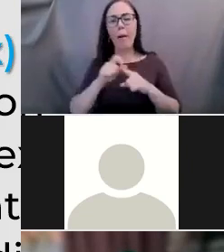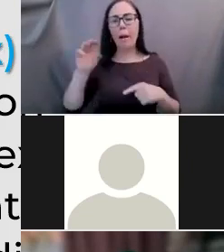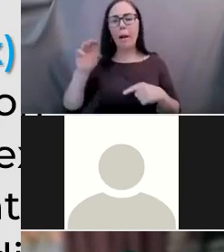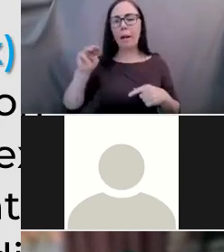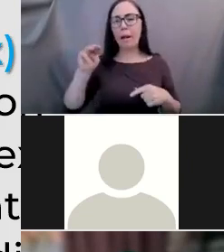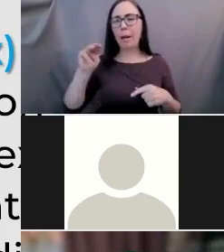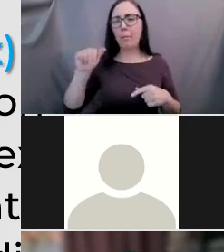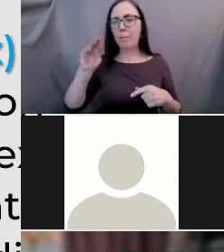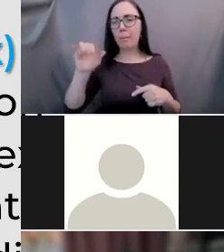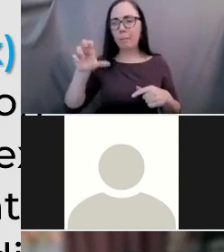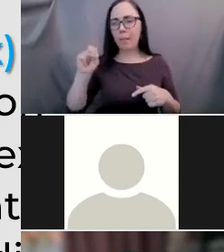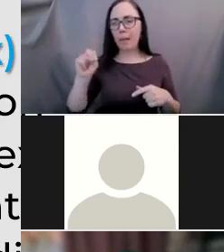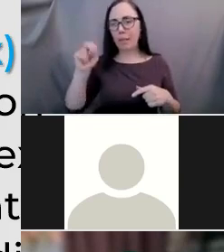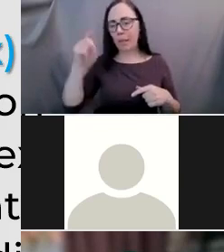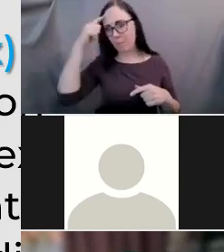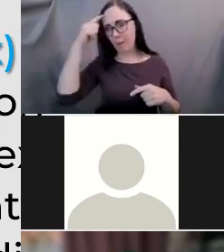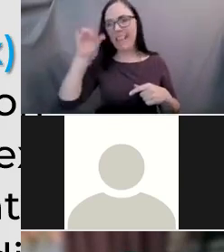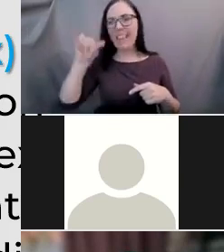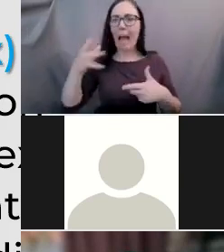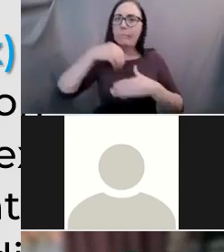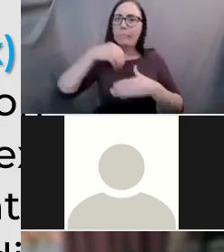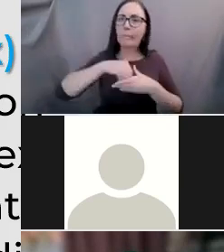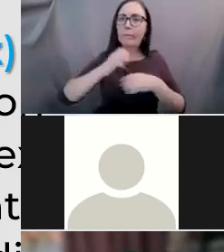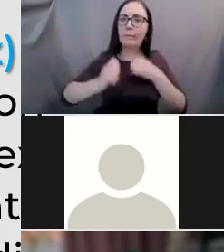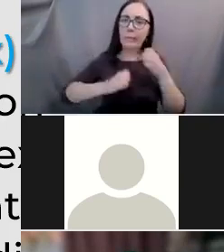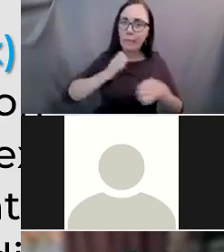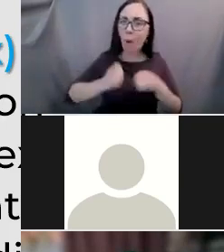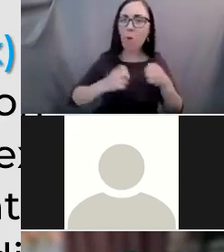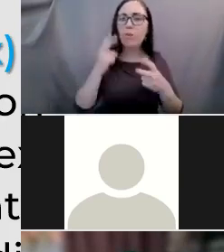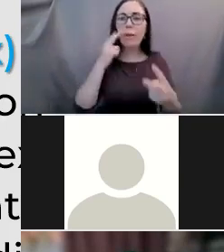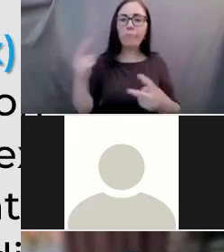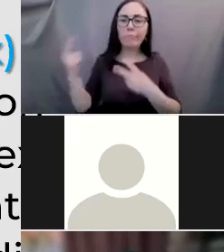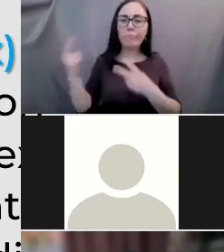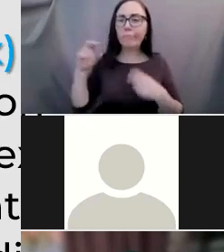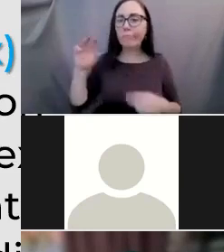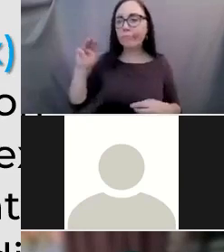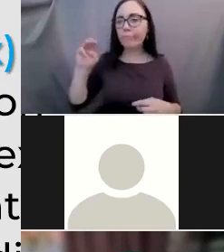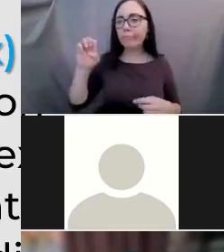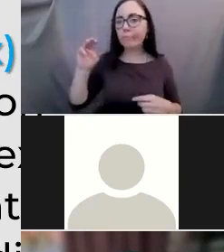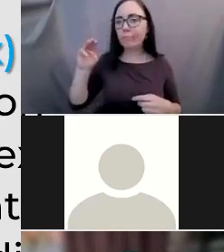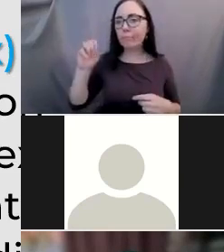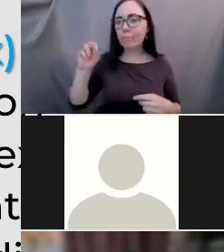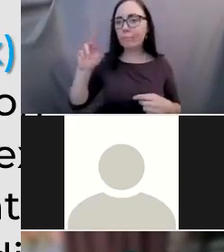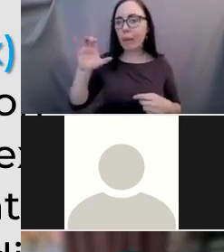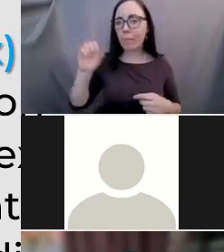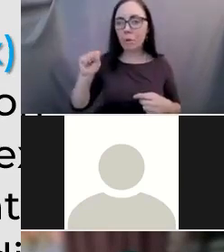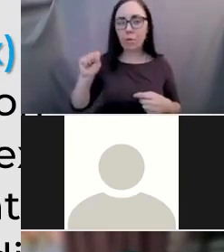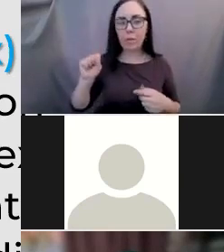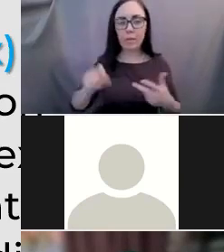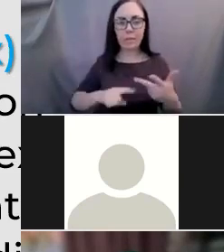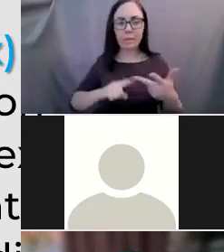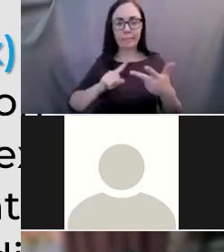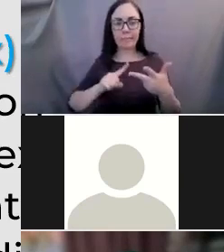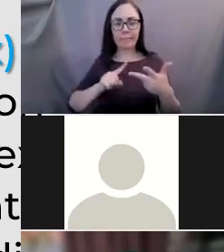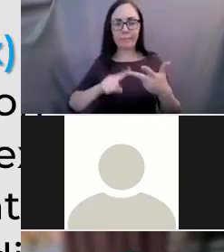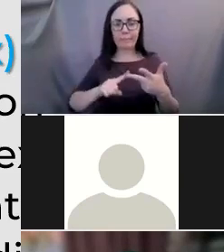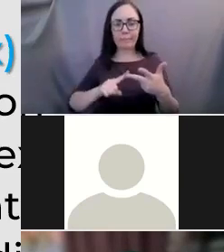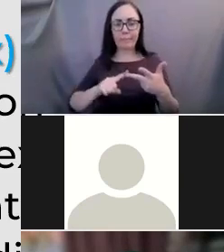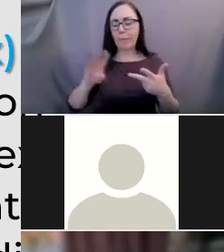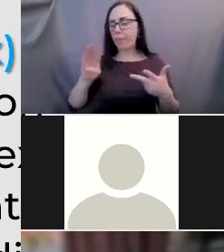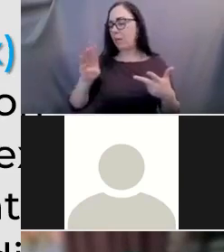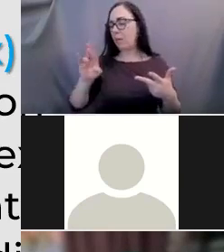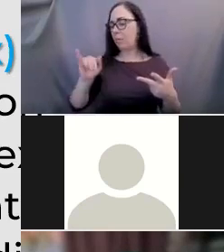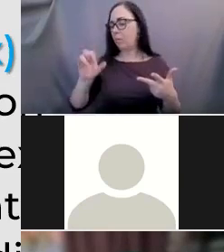memories. And our brain stem, the reptilian brain, is where we have basic housekeeping things